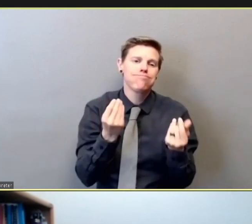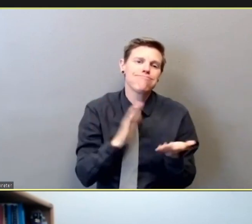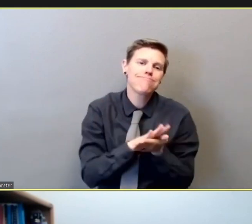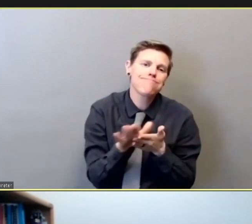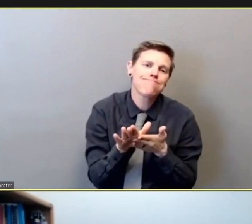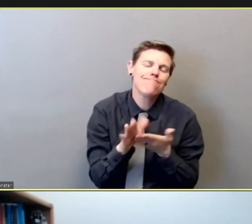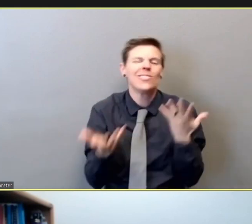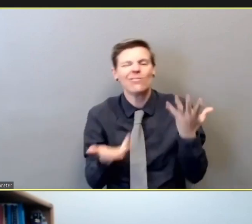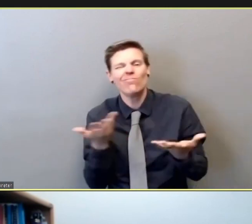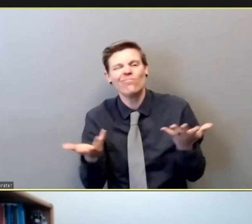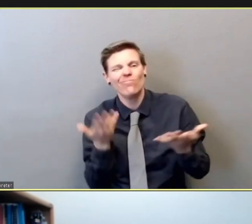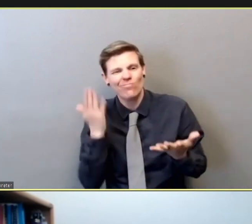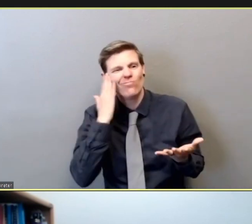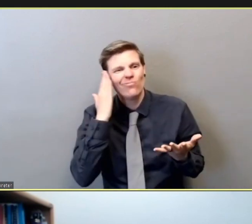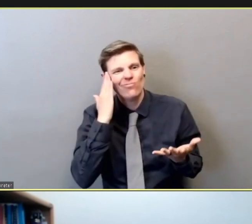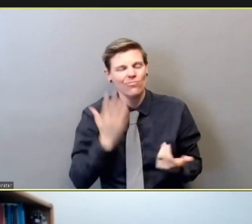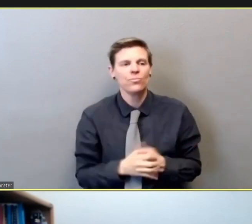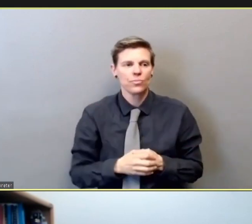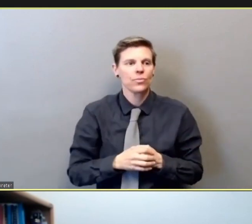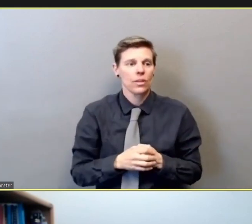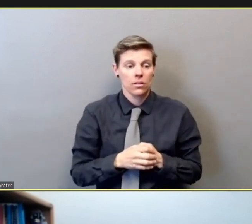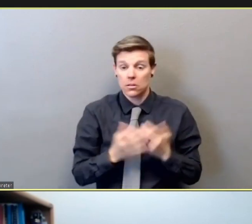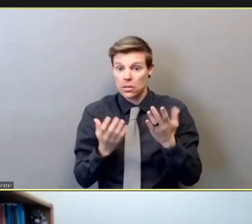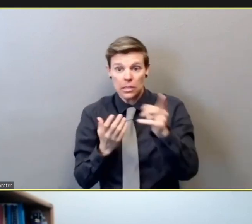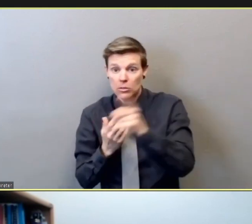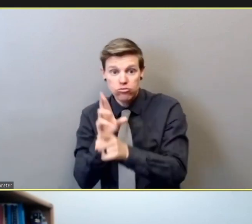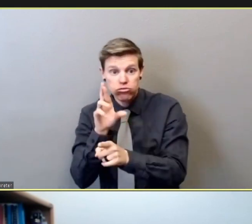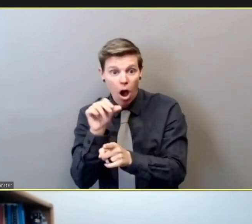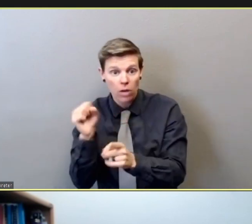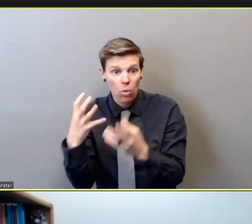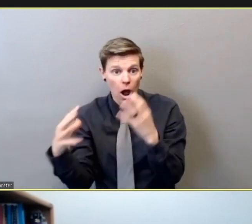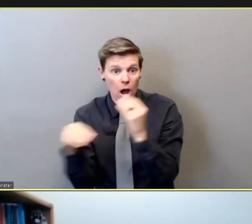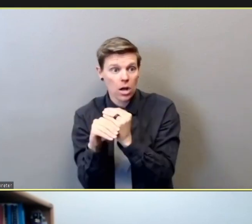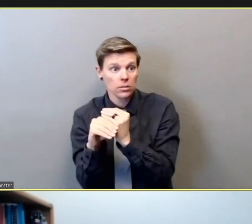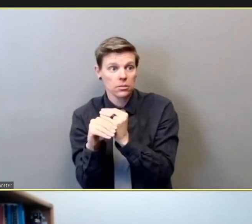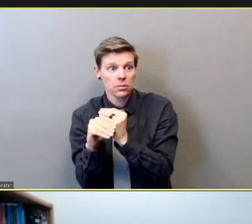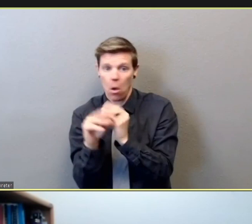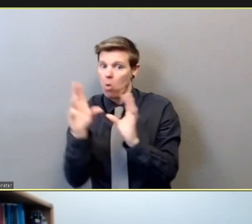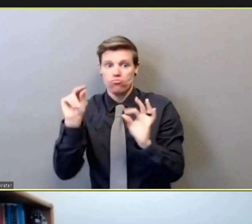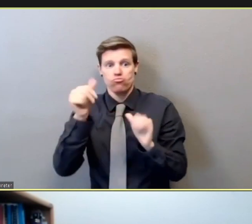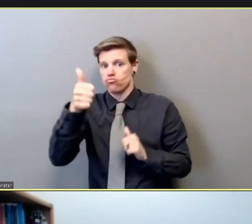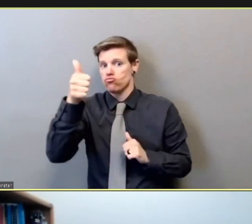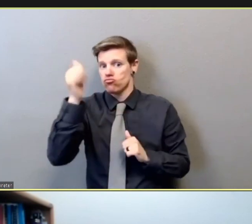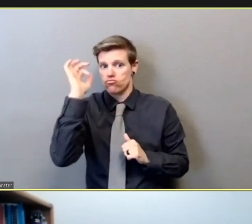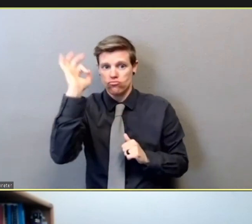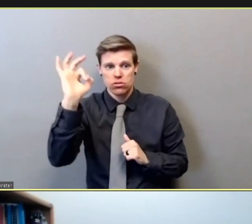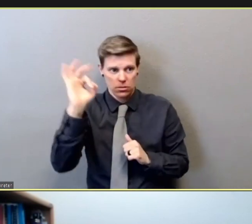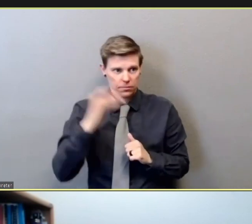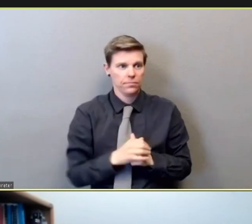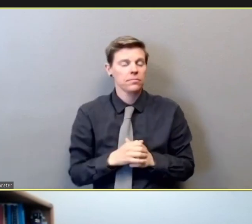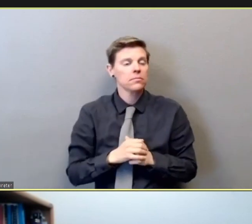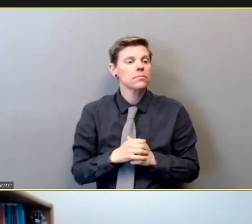just say that if you're specifically asking about movement into the state, I would say that yes,